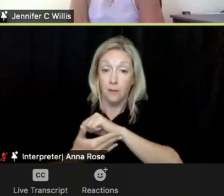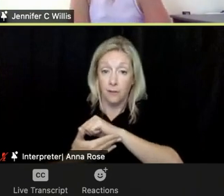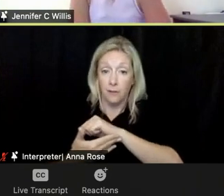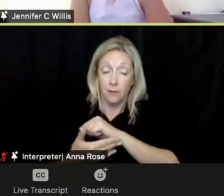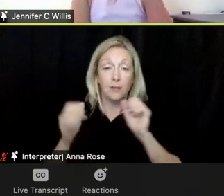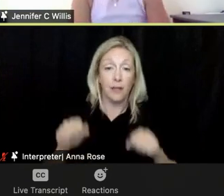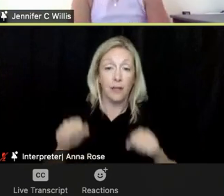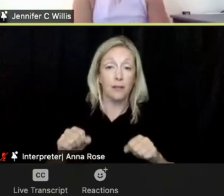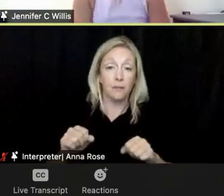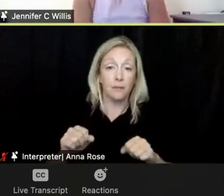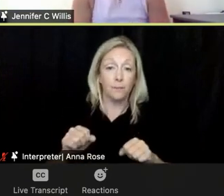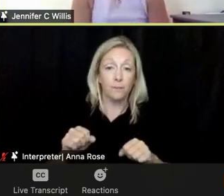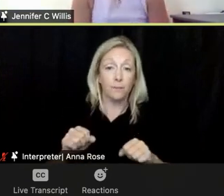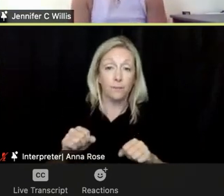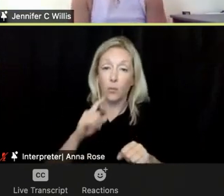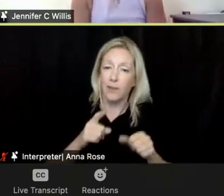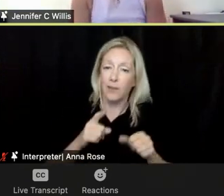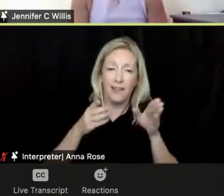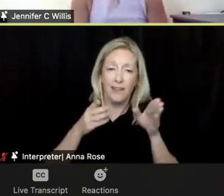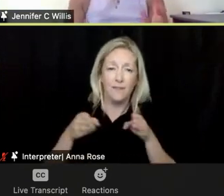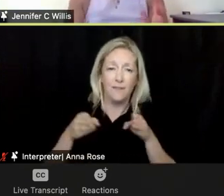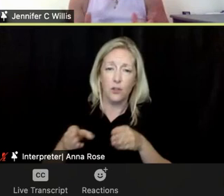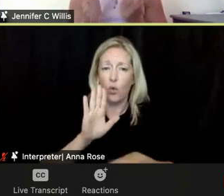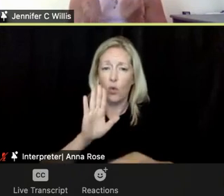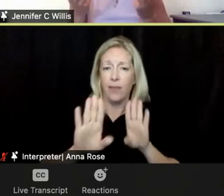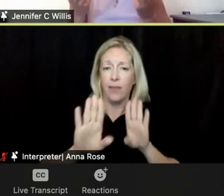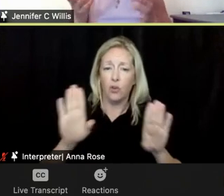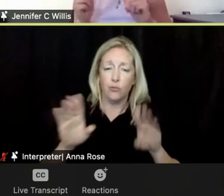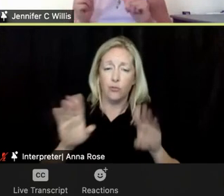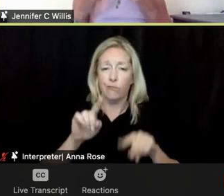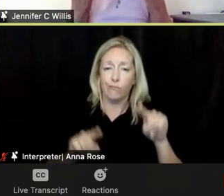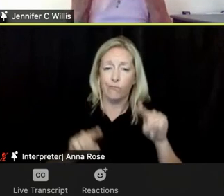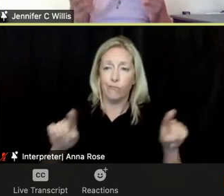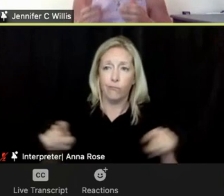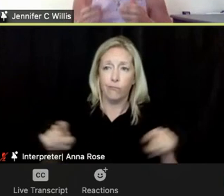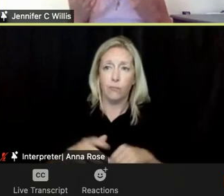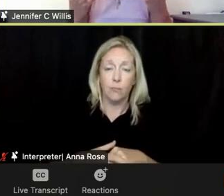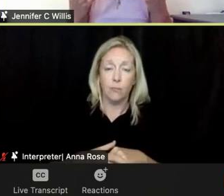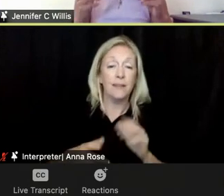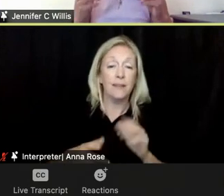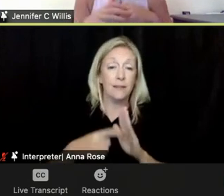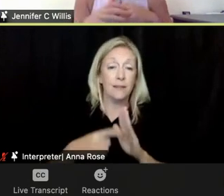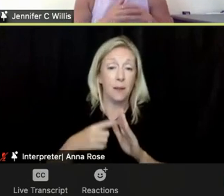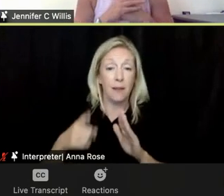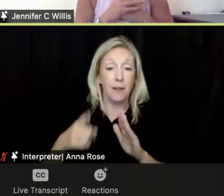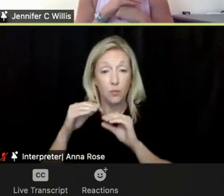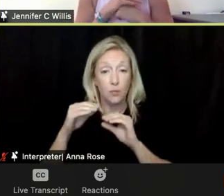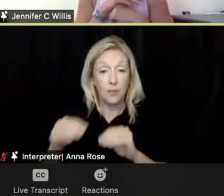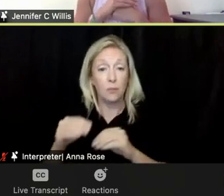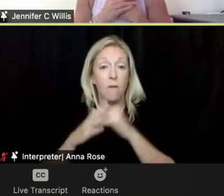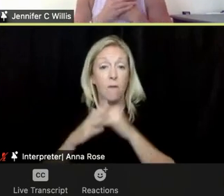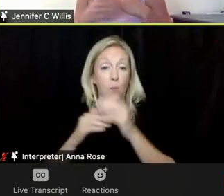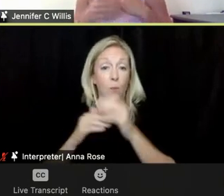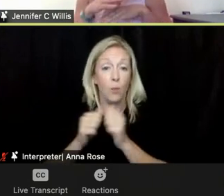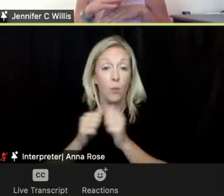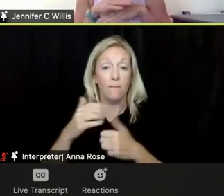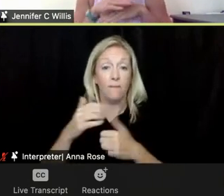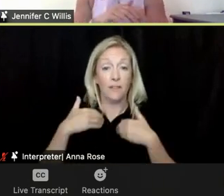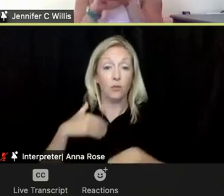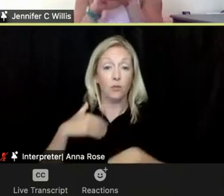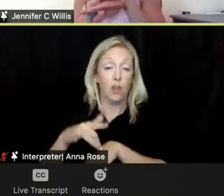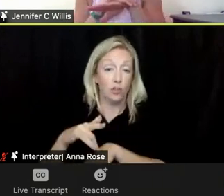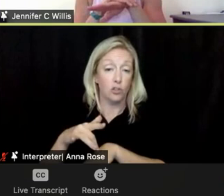So it definitely is individualized in getting our students to be able to accept just physical tactile contact. And that might be where we have to start before we're really